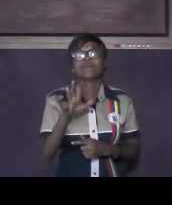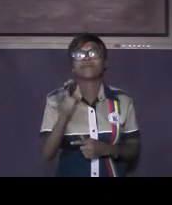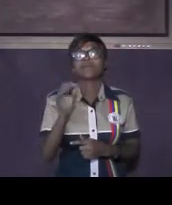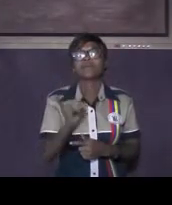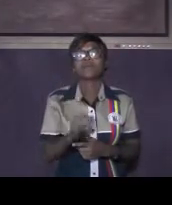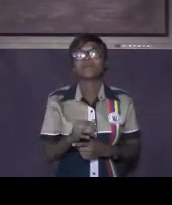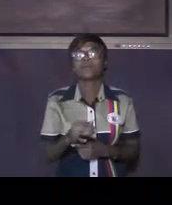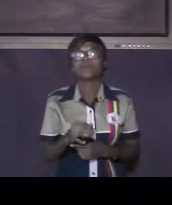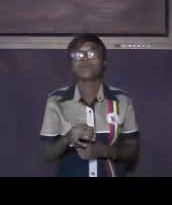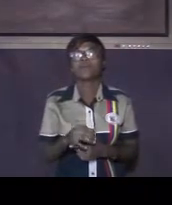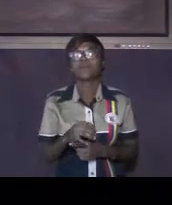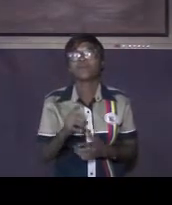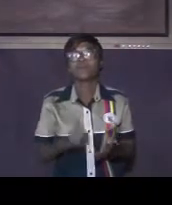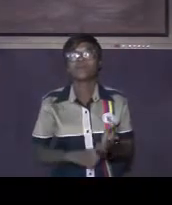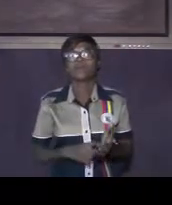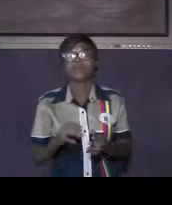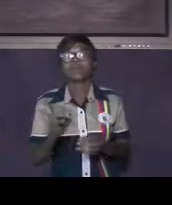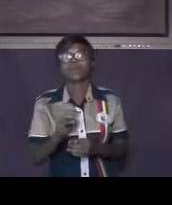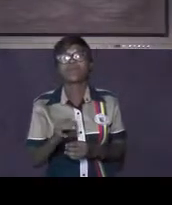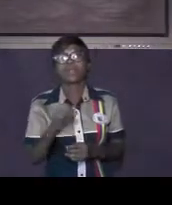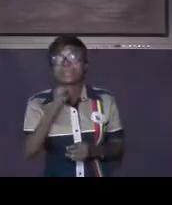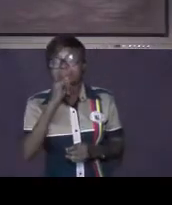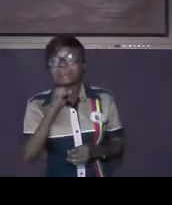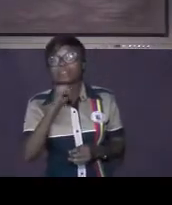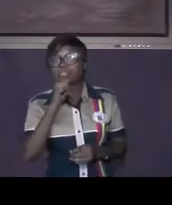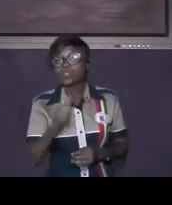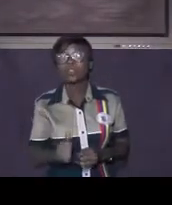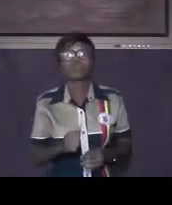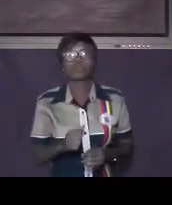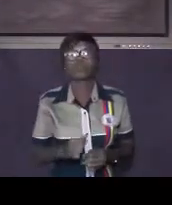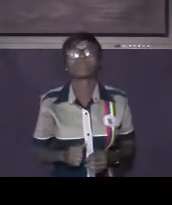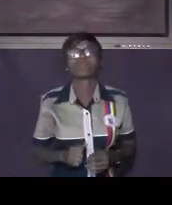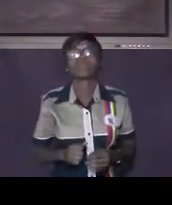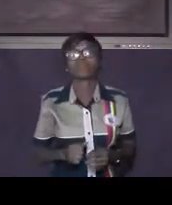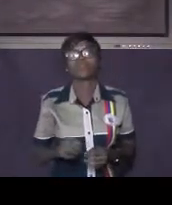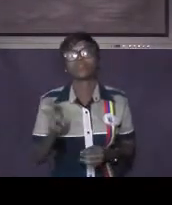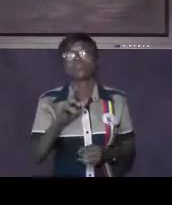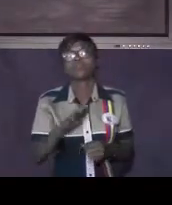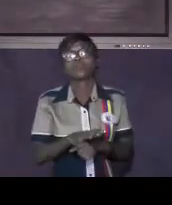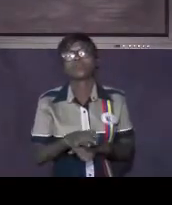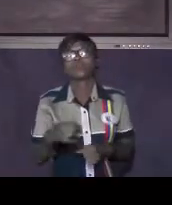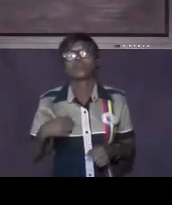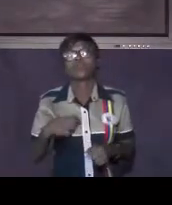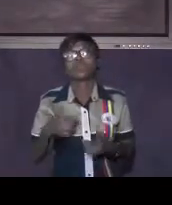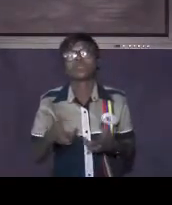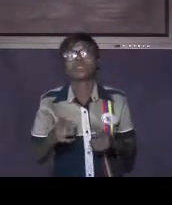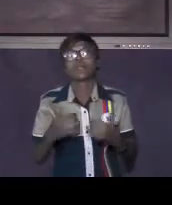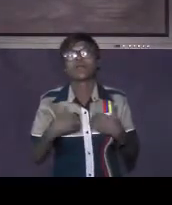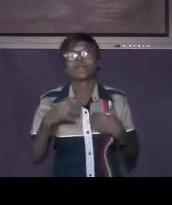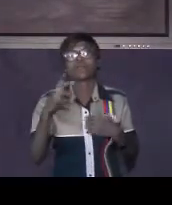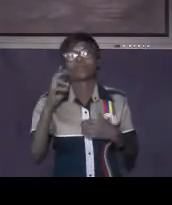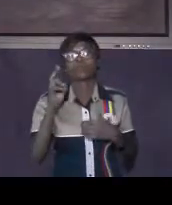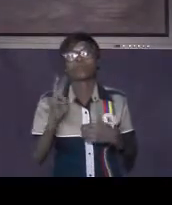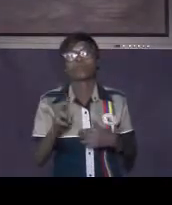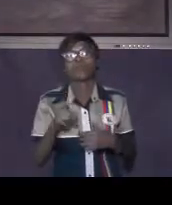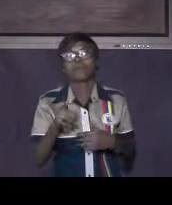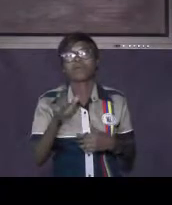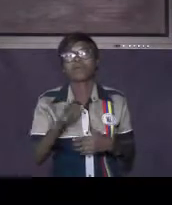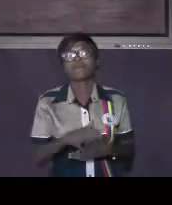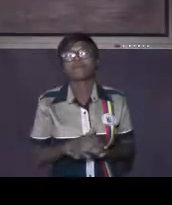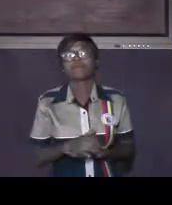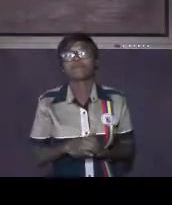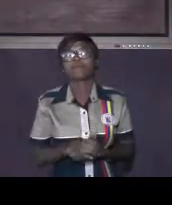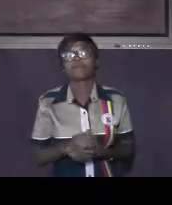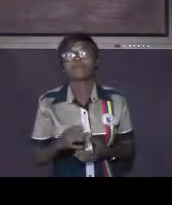times 1 kilometer squares. Of course, this 0 is insignificant because it's coming after the decimal point. So we still have 2.5 times